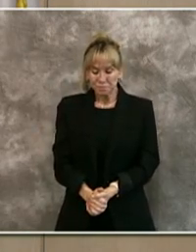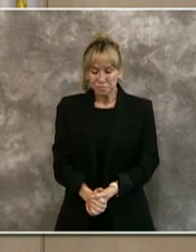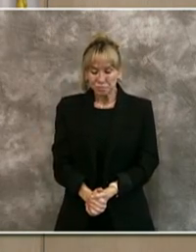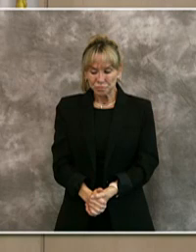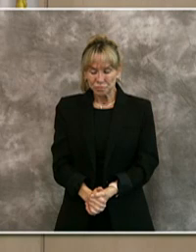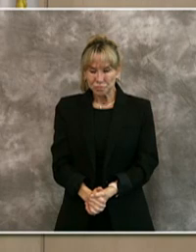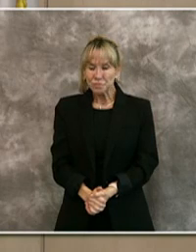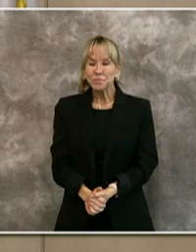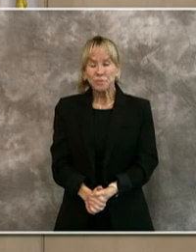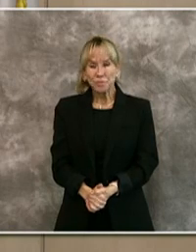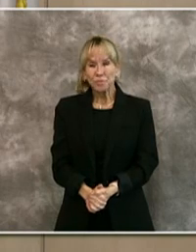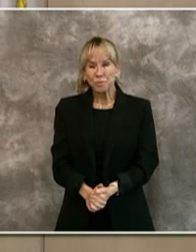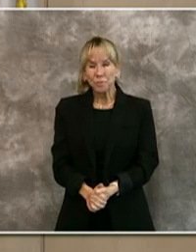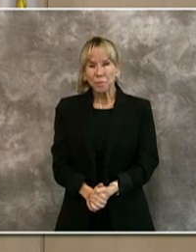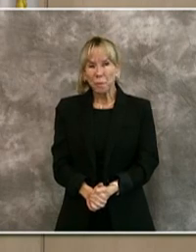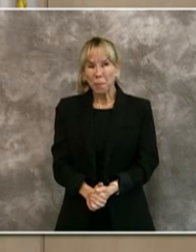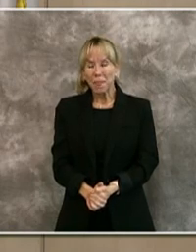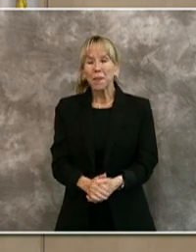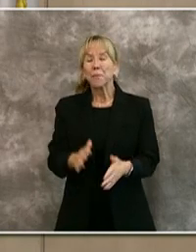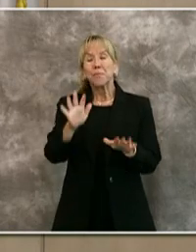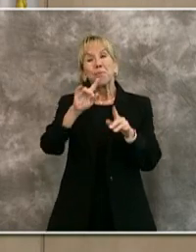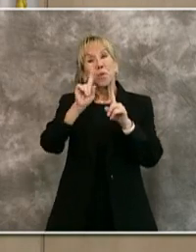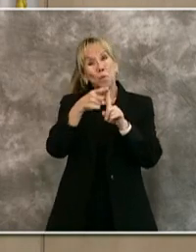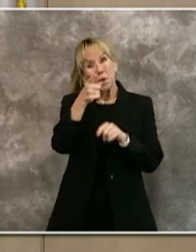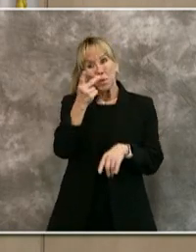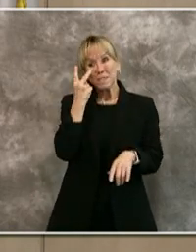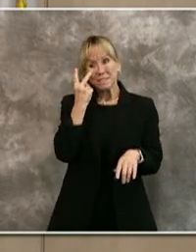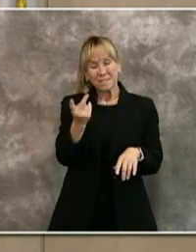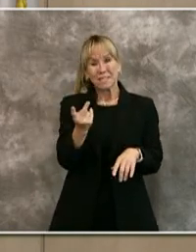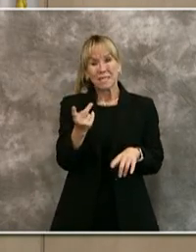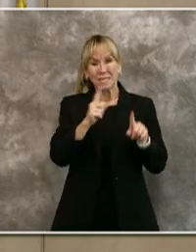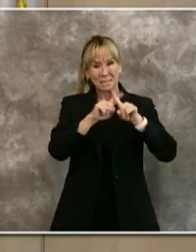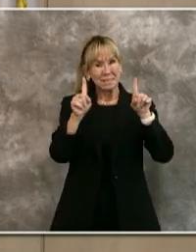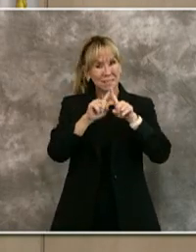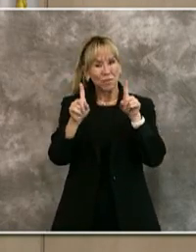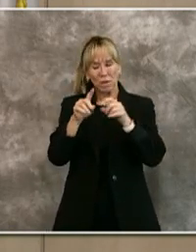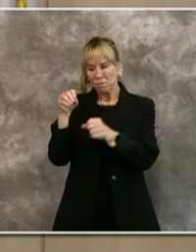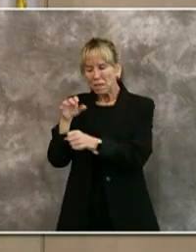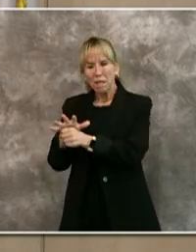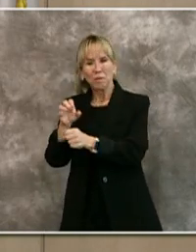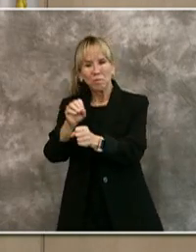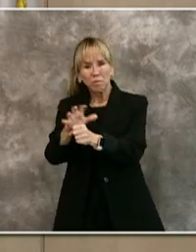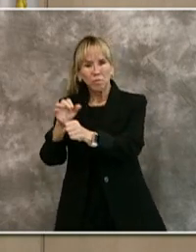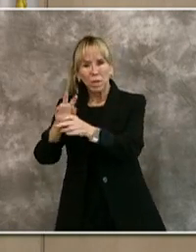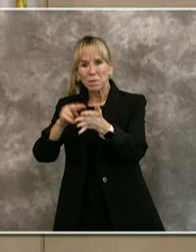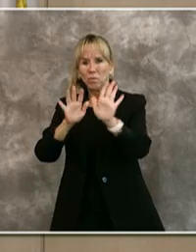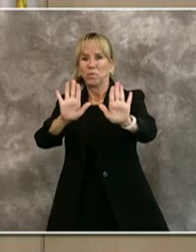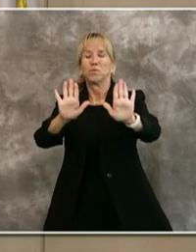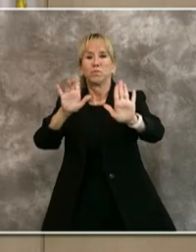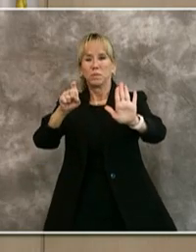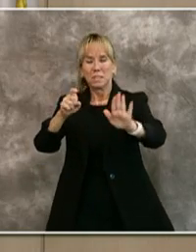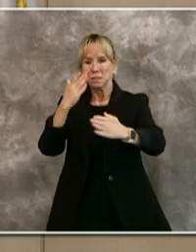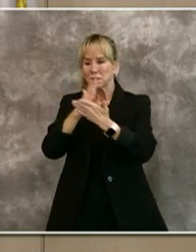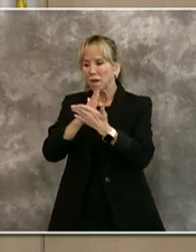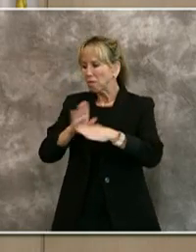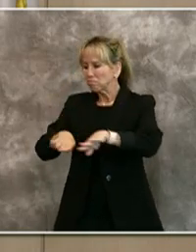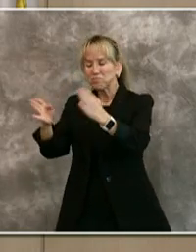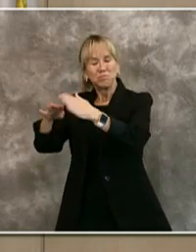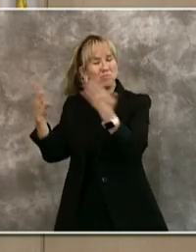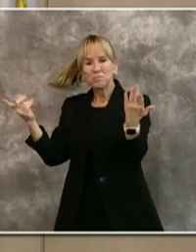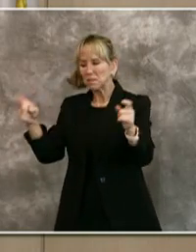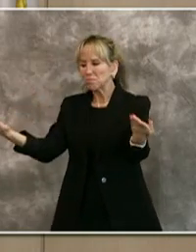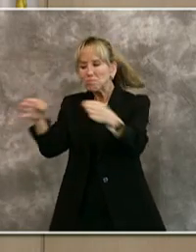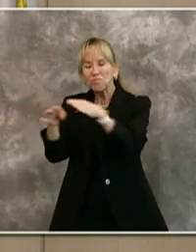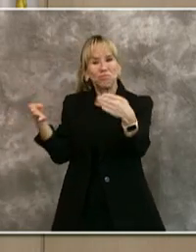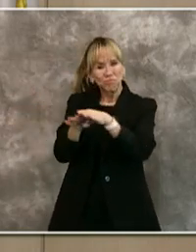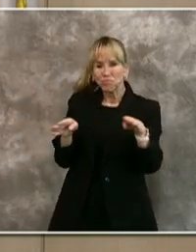while this does not mean, when we see the various outbreaks, that we will hit the brakes and come